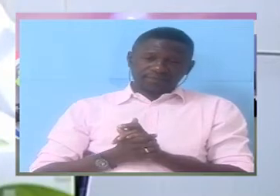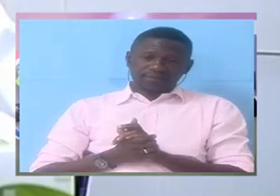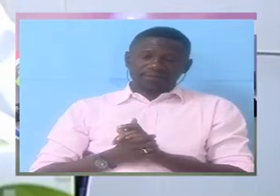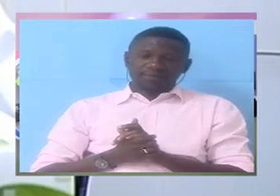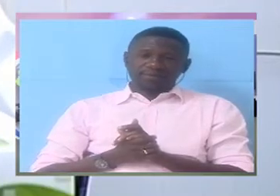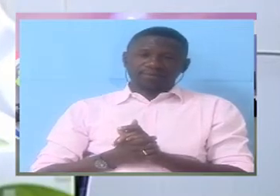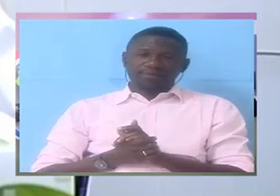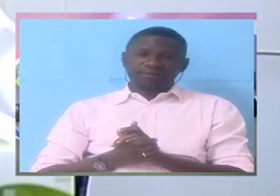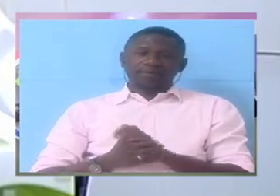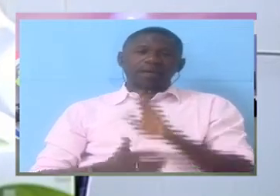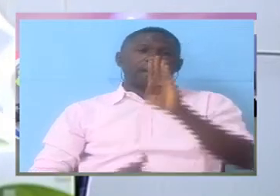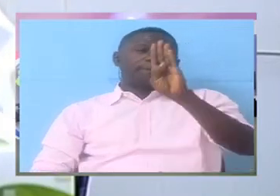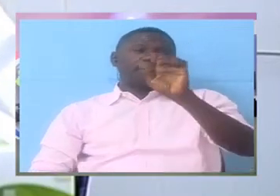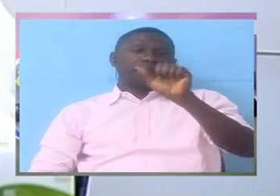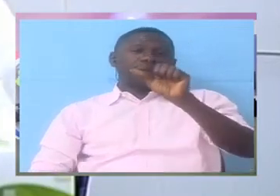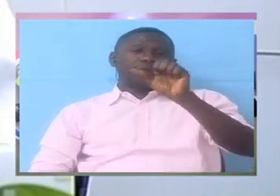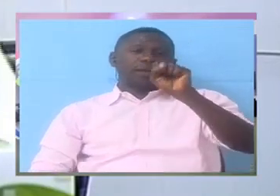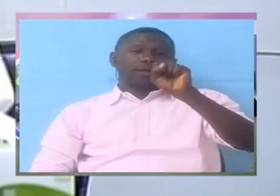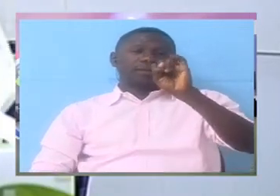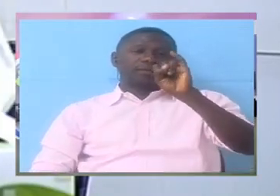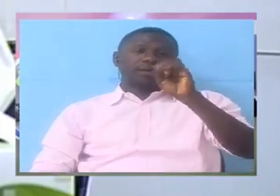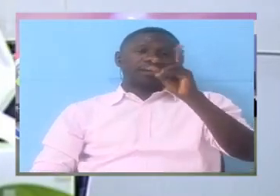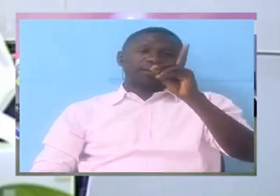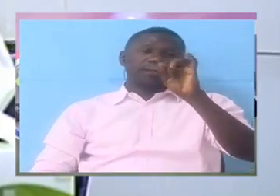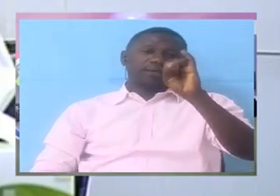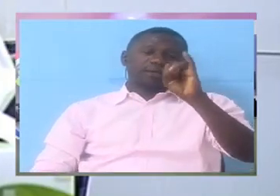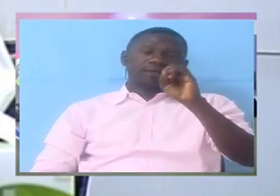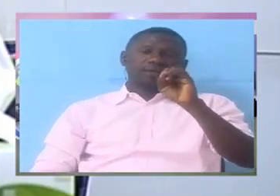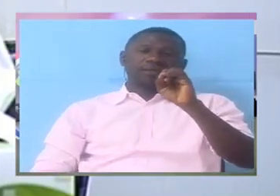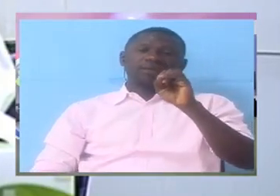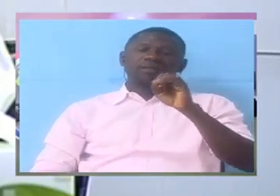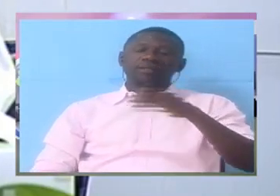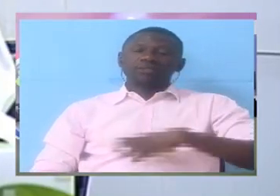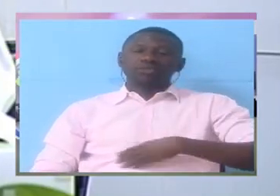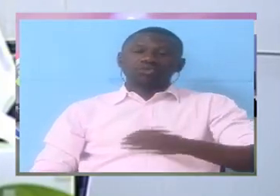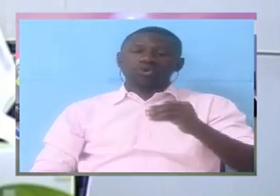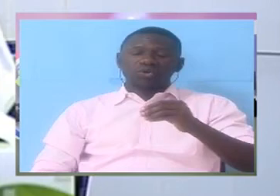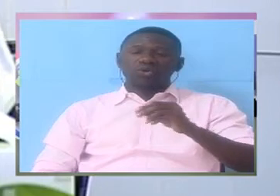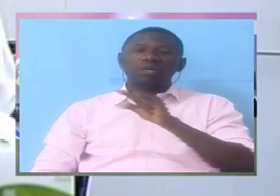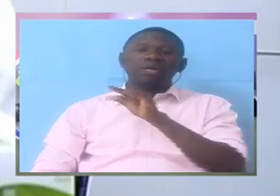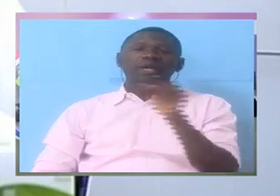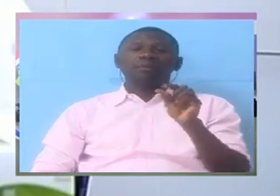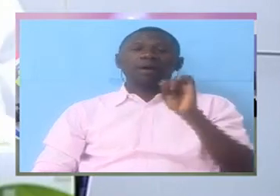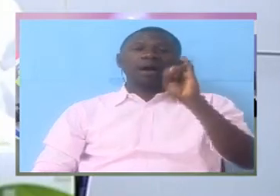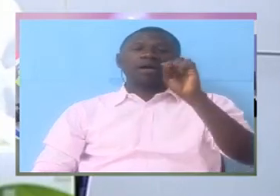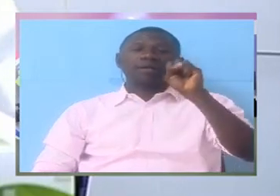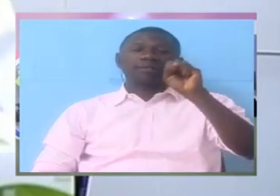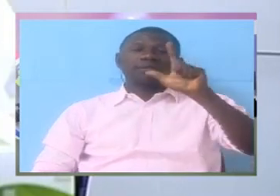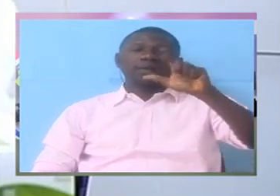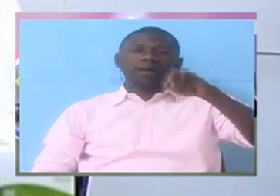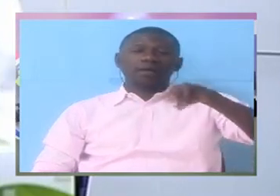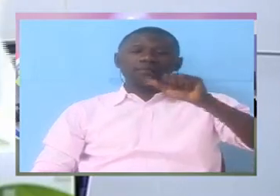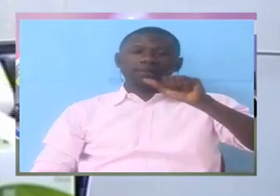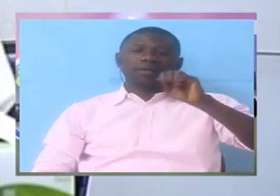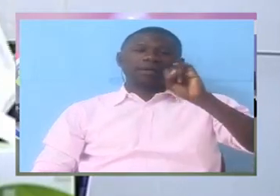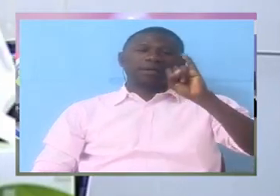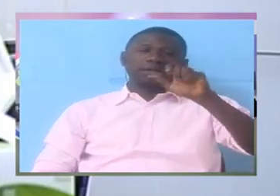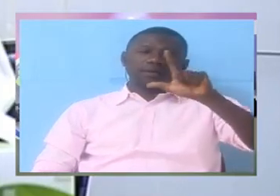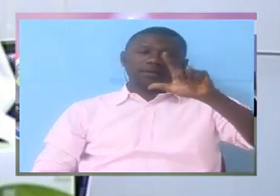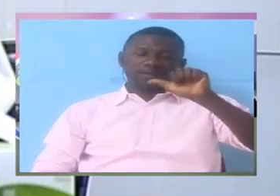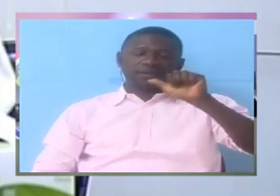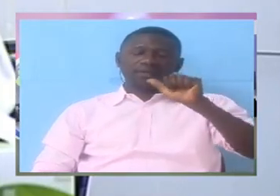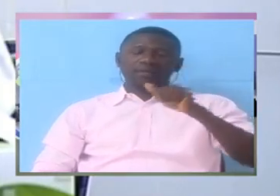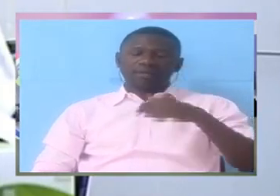Basadi Jawara's son called Ismaila Jawara. Basadi Jawara Dima Ikafome Ismaila Jawara. He was driving a BMW at the